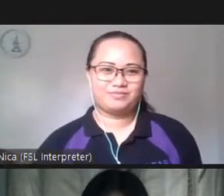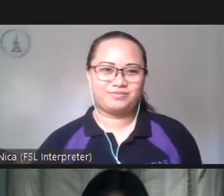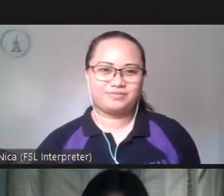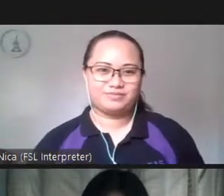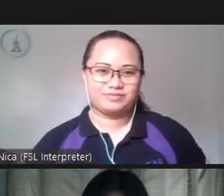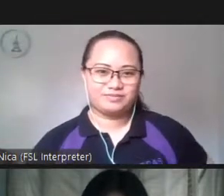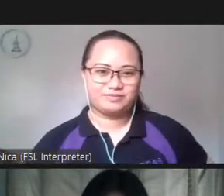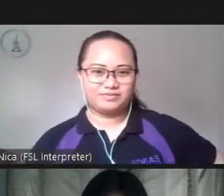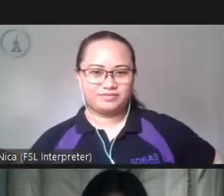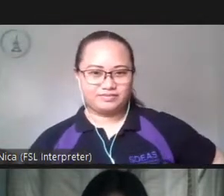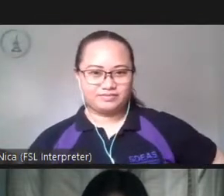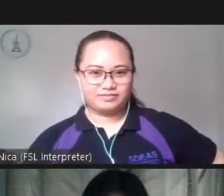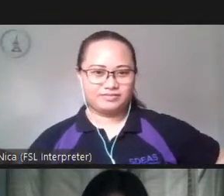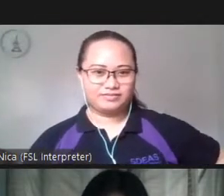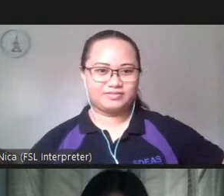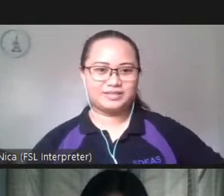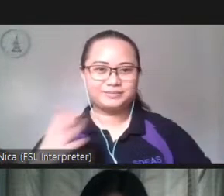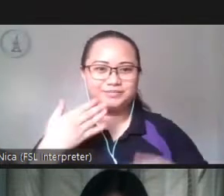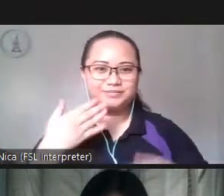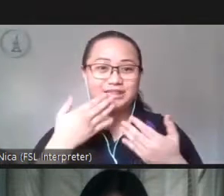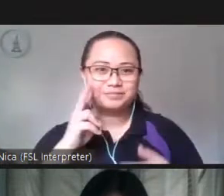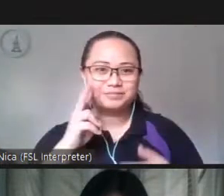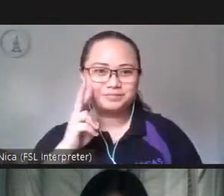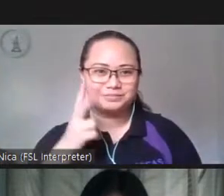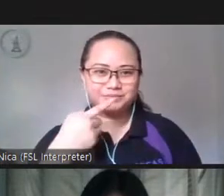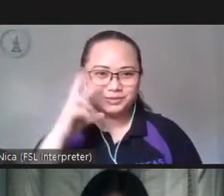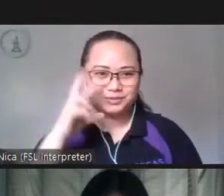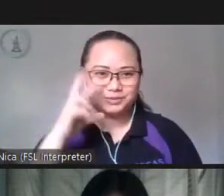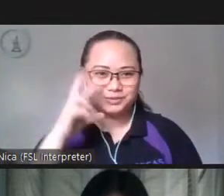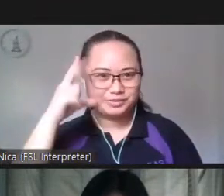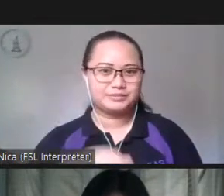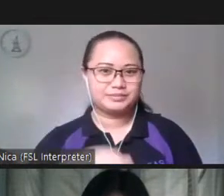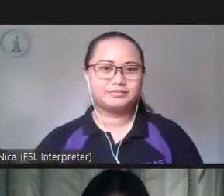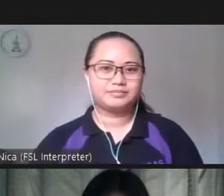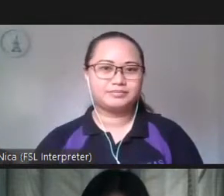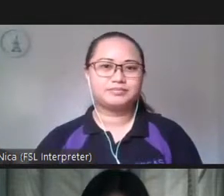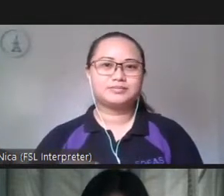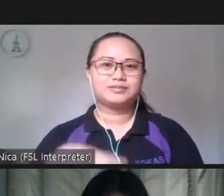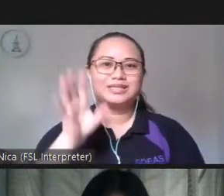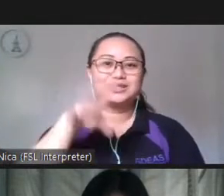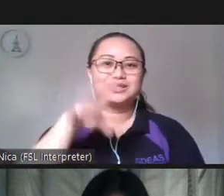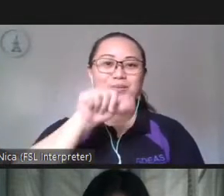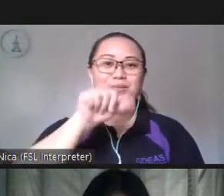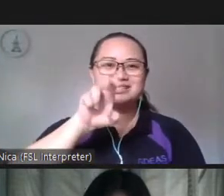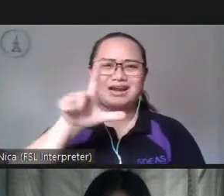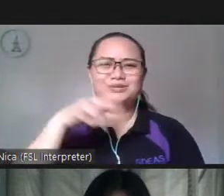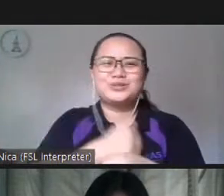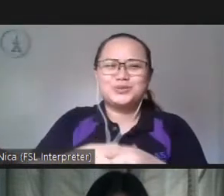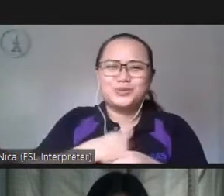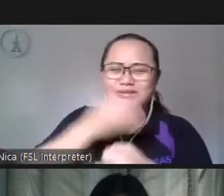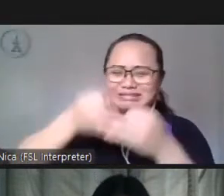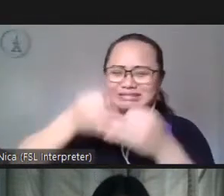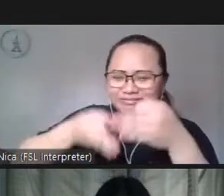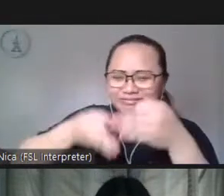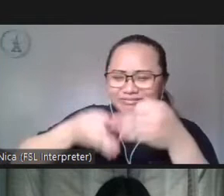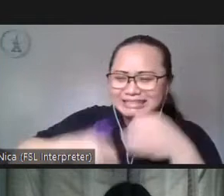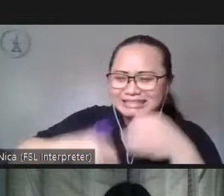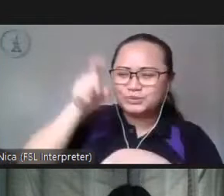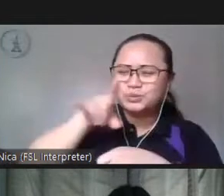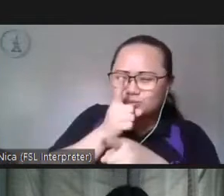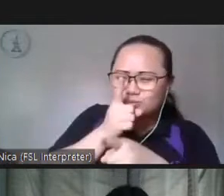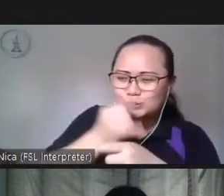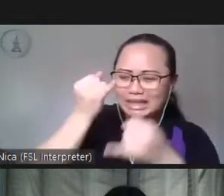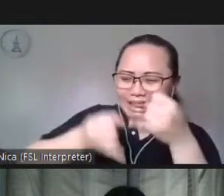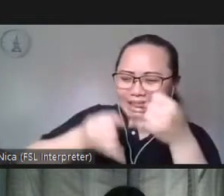Thank you, Ma'am Nikan, Sir Raymond. So I have a final question po. This will be the last question for our open forum